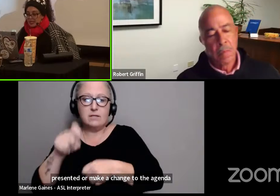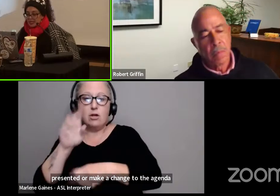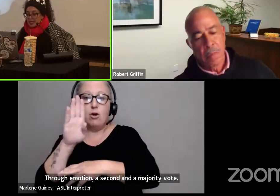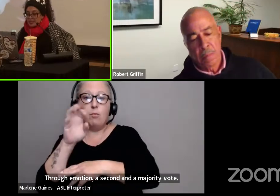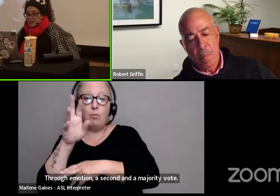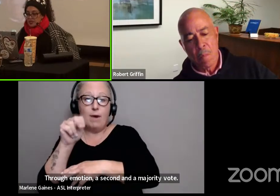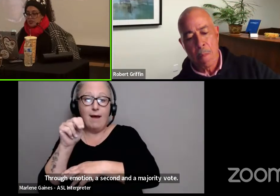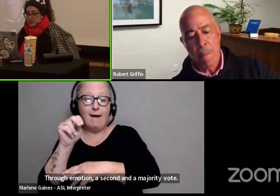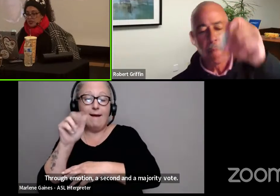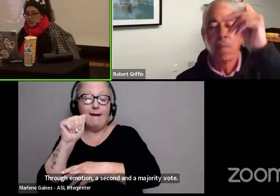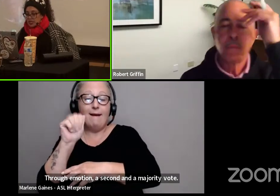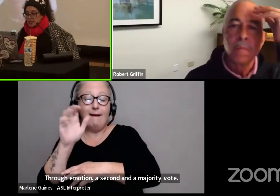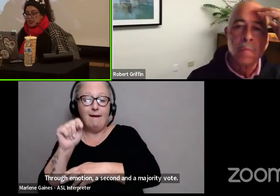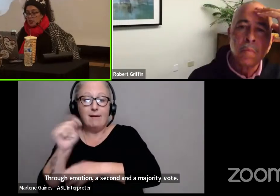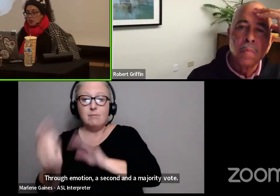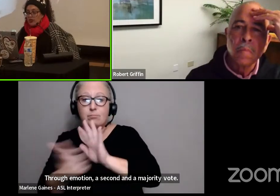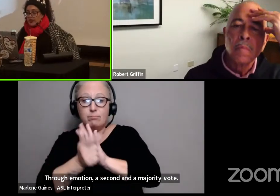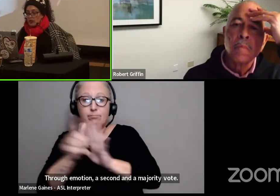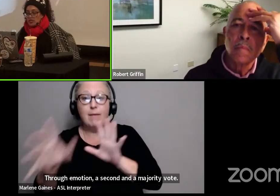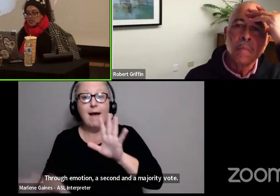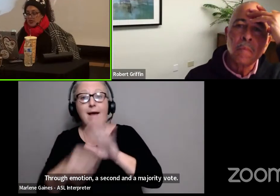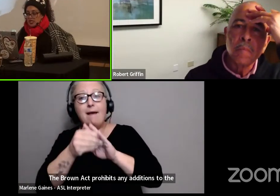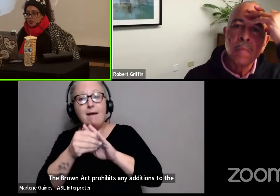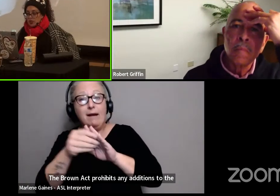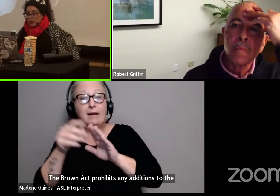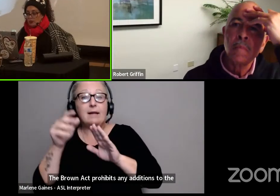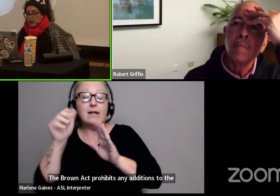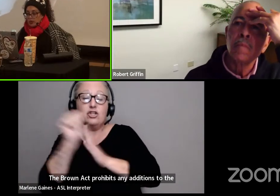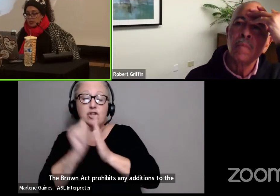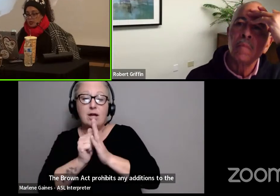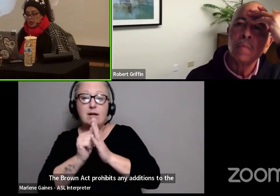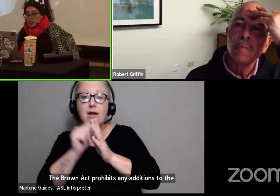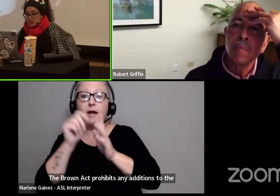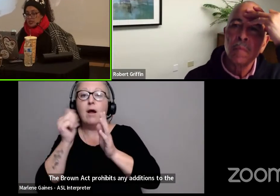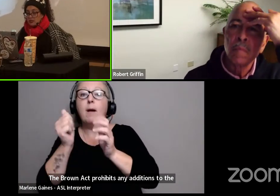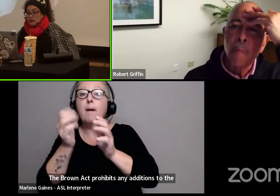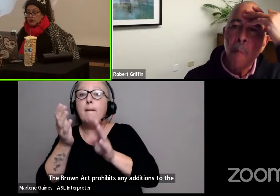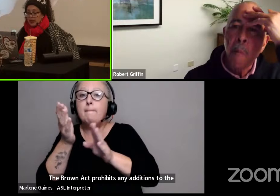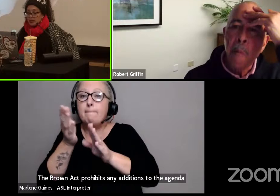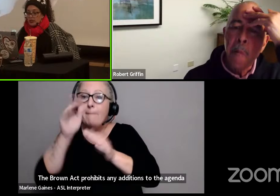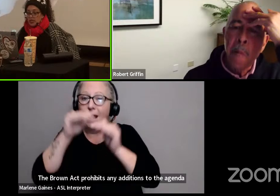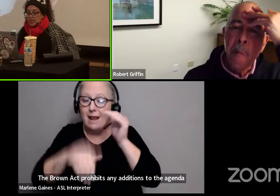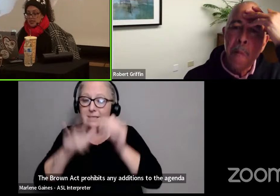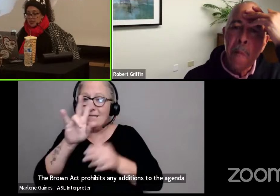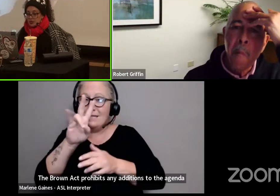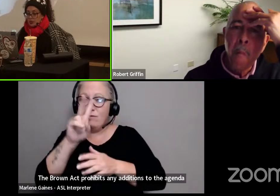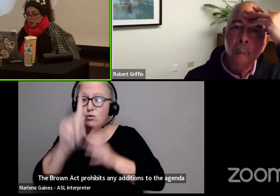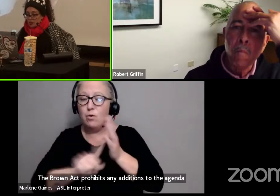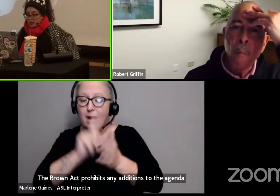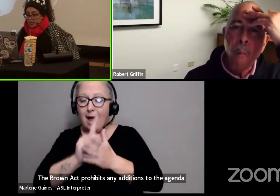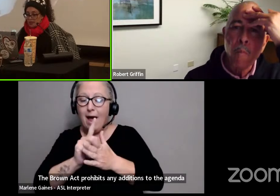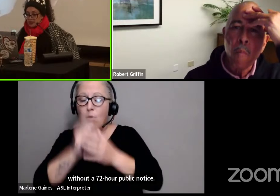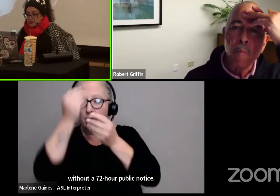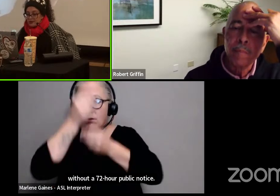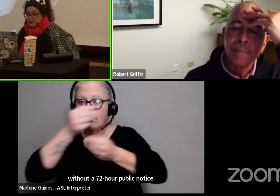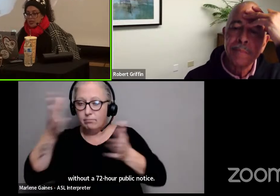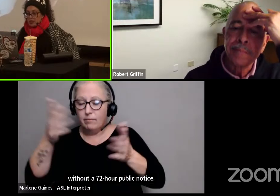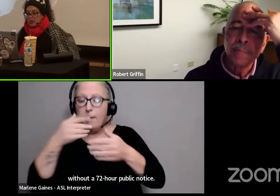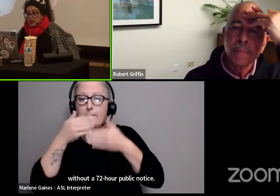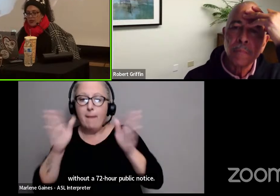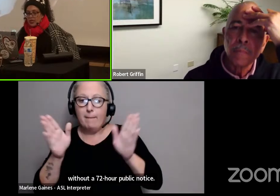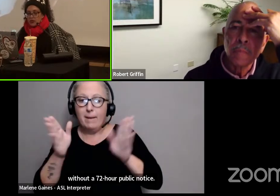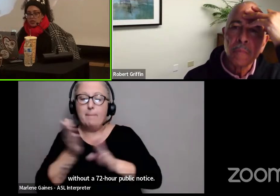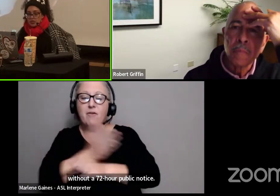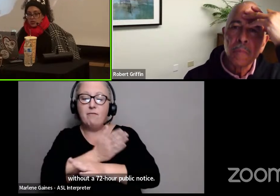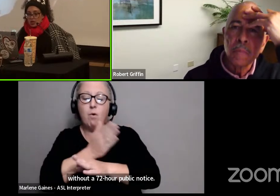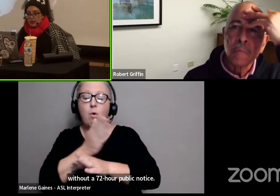prohibits any additions to the agenda without a 72-hour public notice for regularly scheduled board meetings. Are